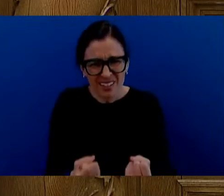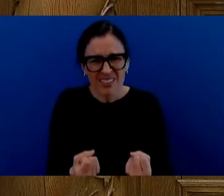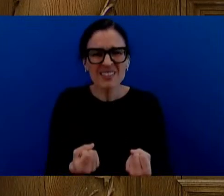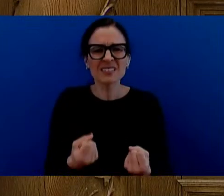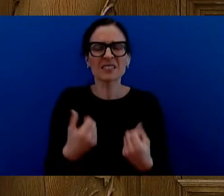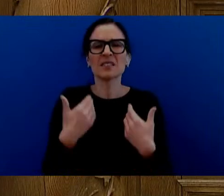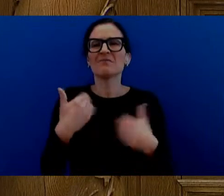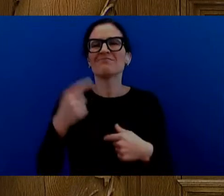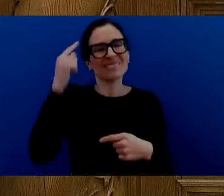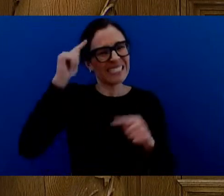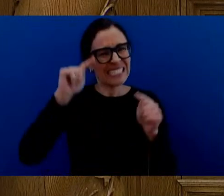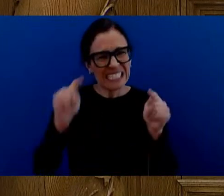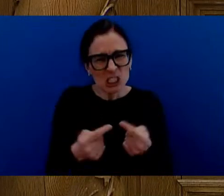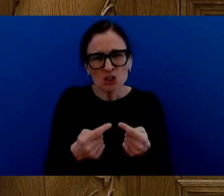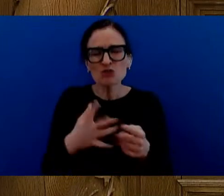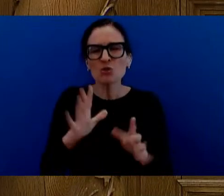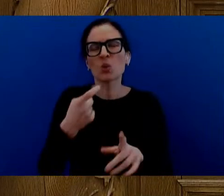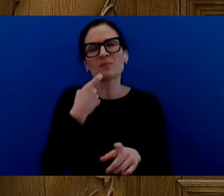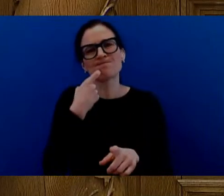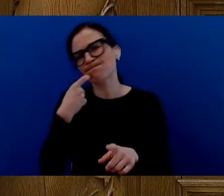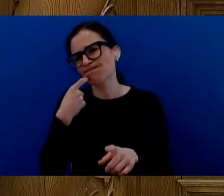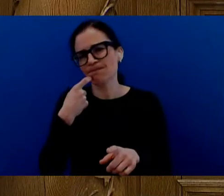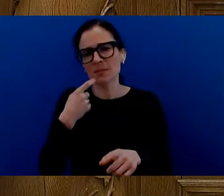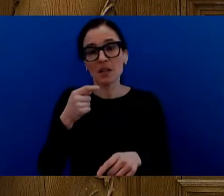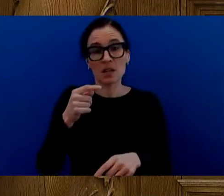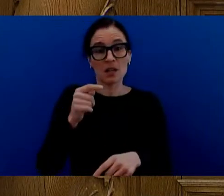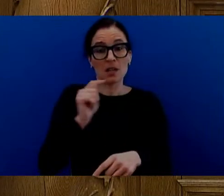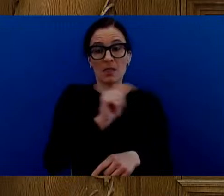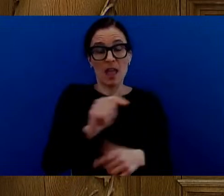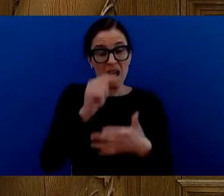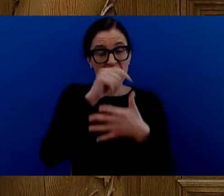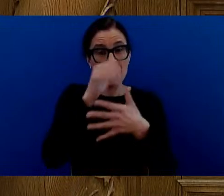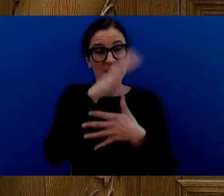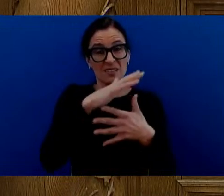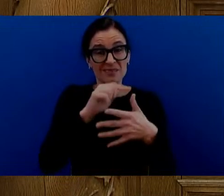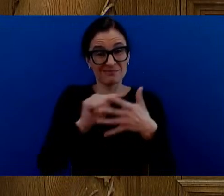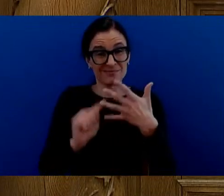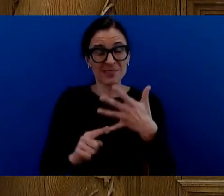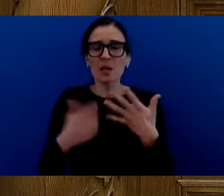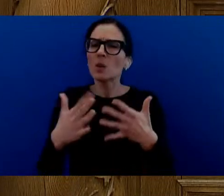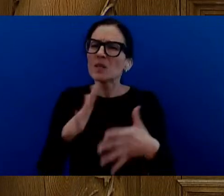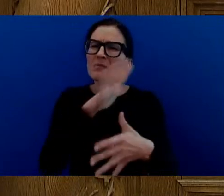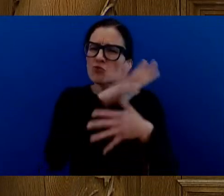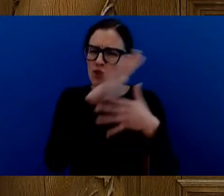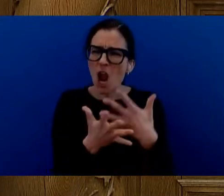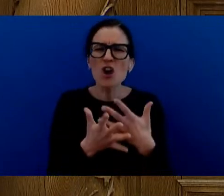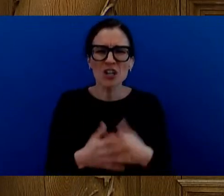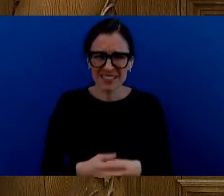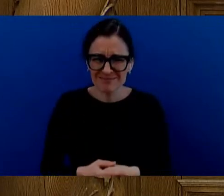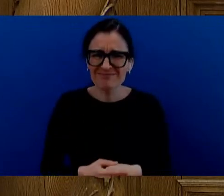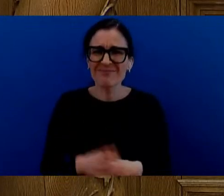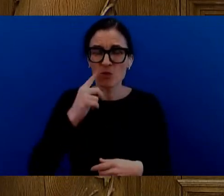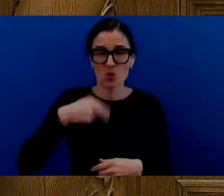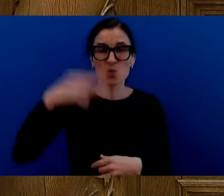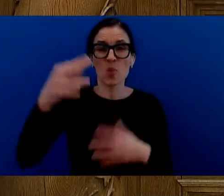priorities for all governments in North America, but should not be used as a pretext for destructive tariffs.